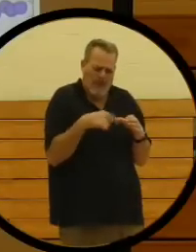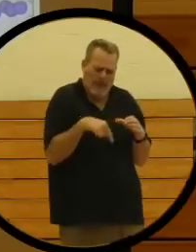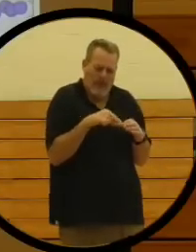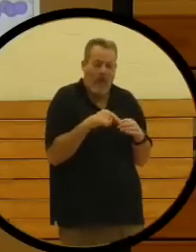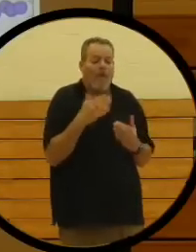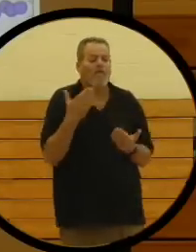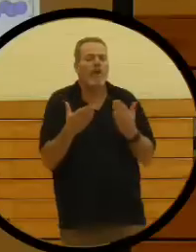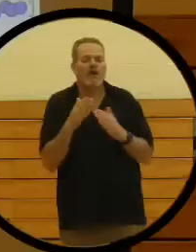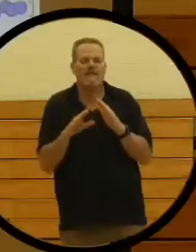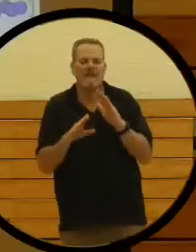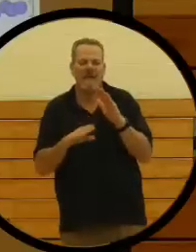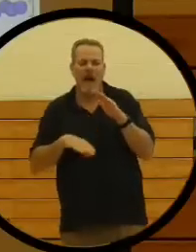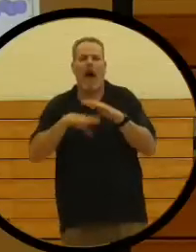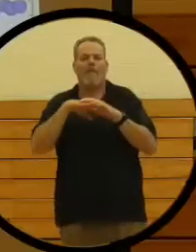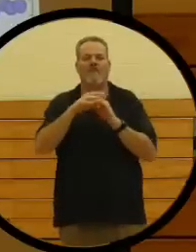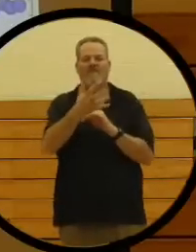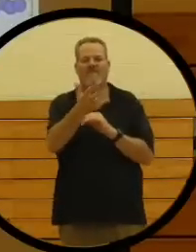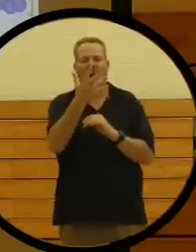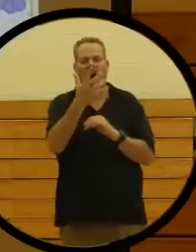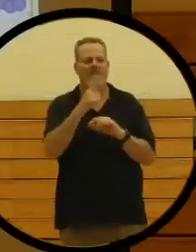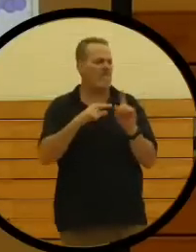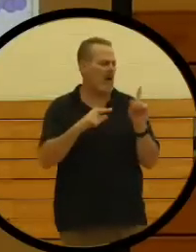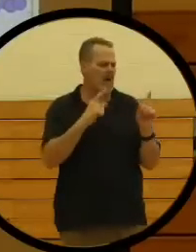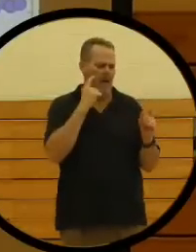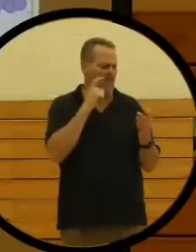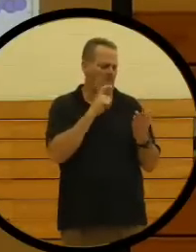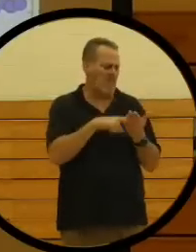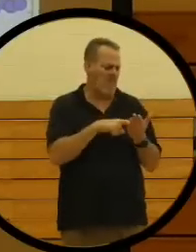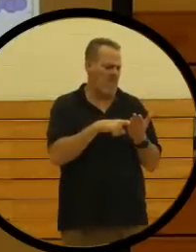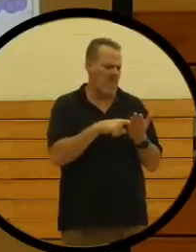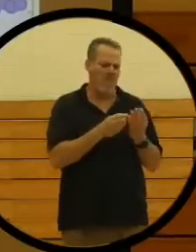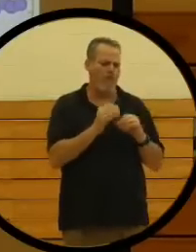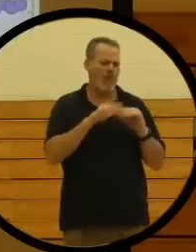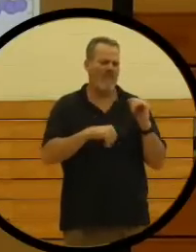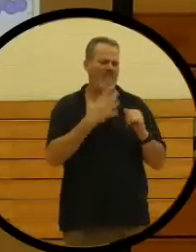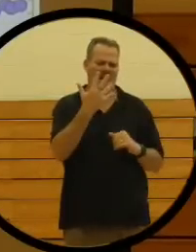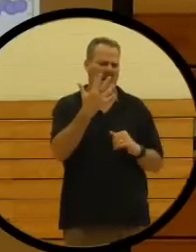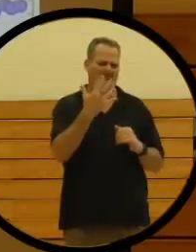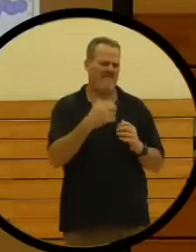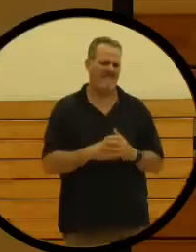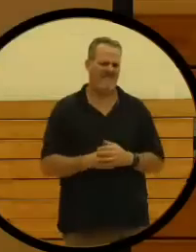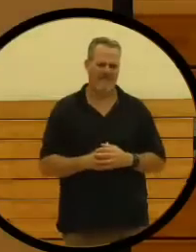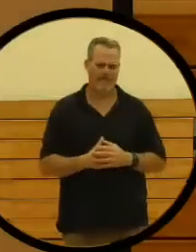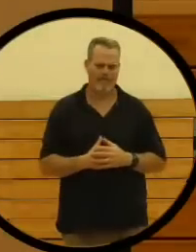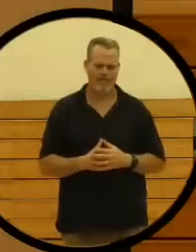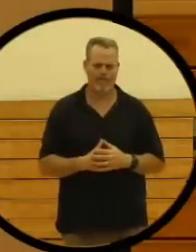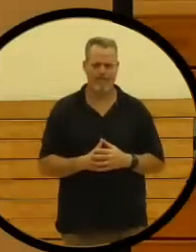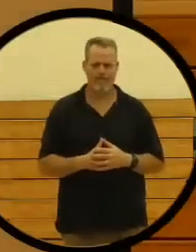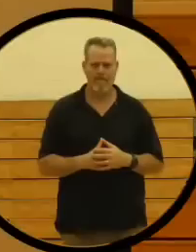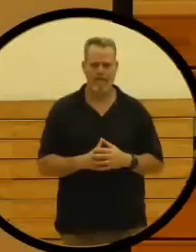could get up to 5, but it's hard to believe from the area that they cover that they would get much bigger than that.